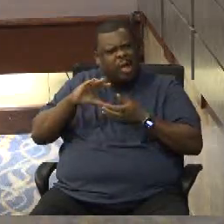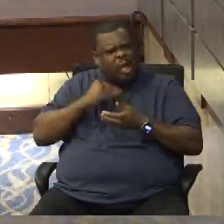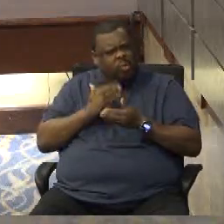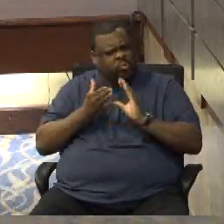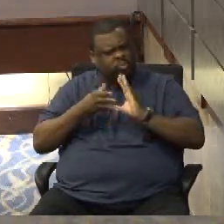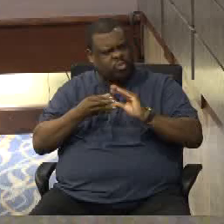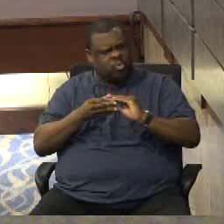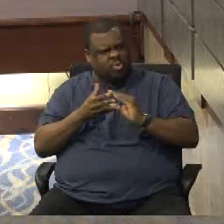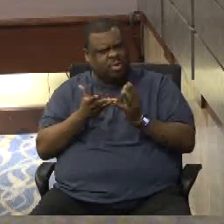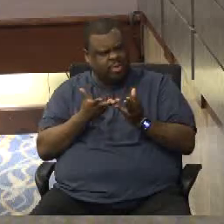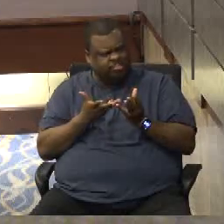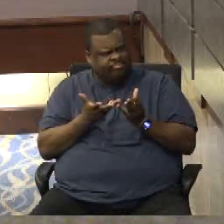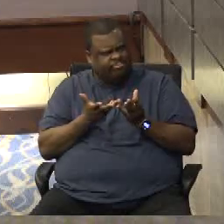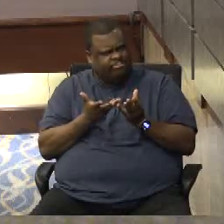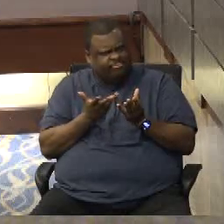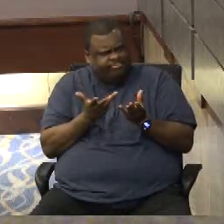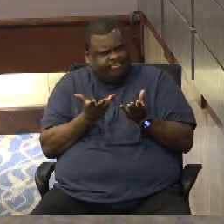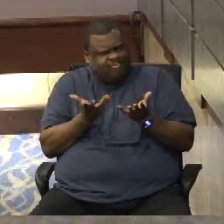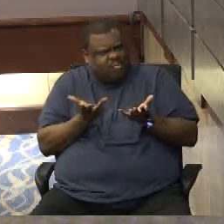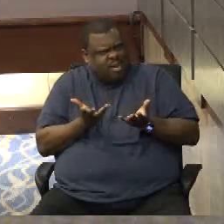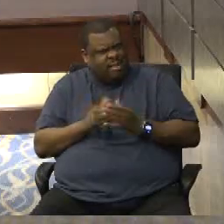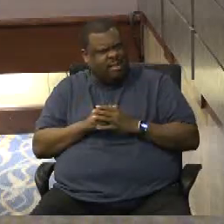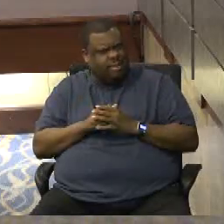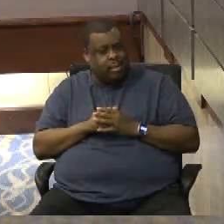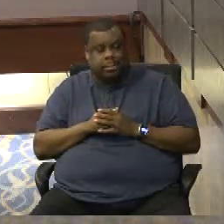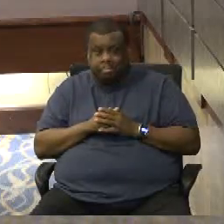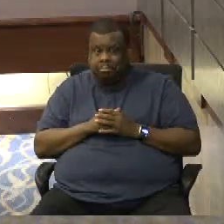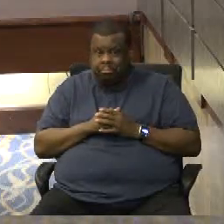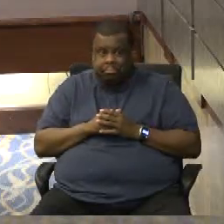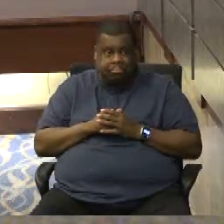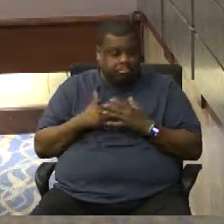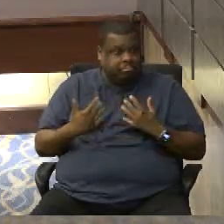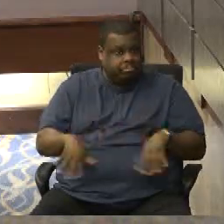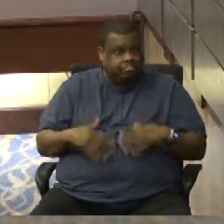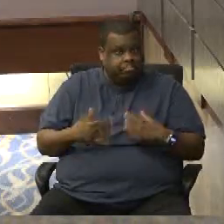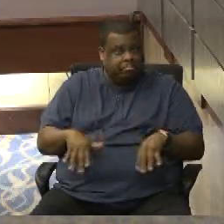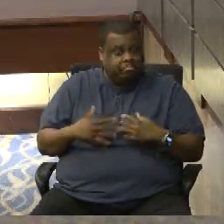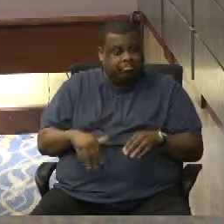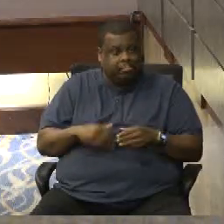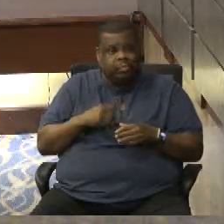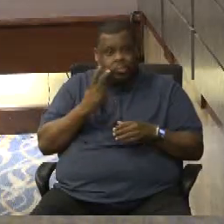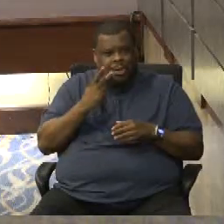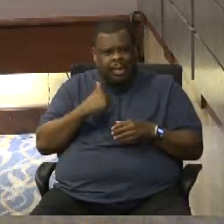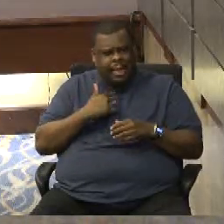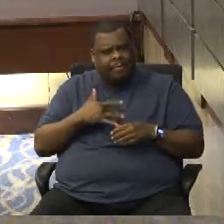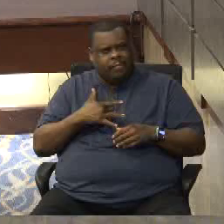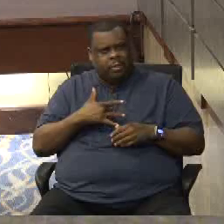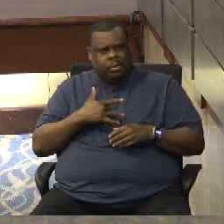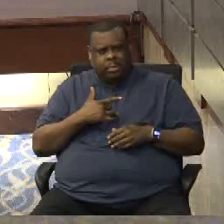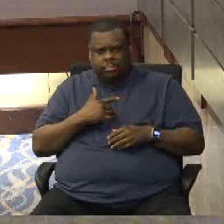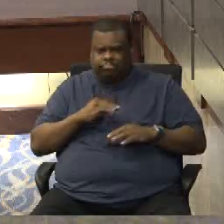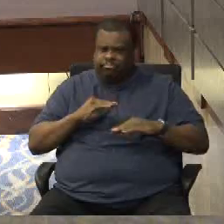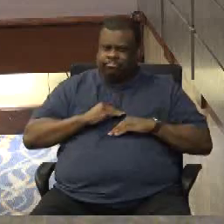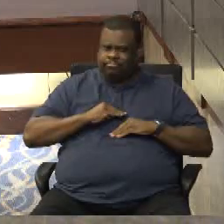us telling our story and not having it told to us and or about us. So I feel seen right now. Thank you.